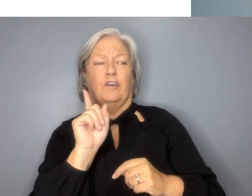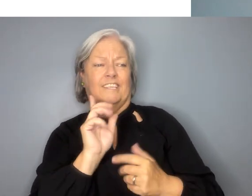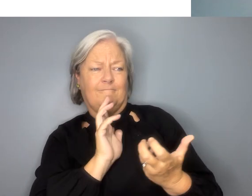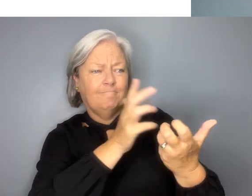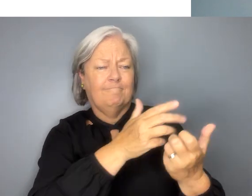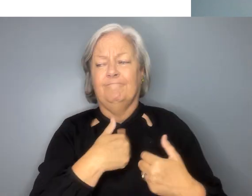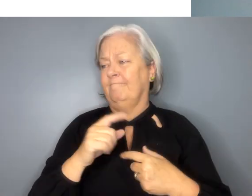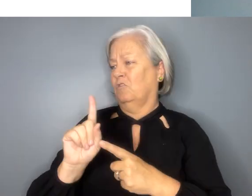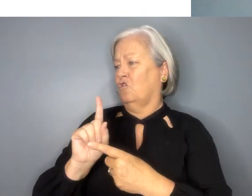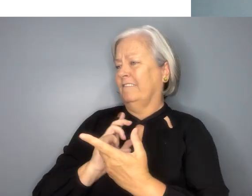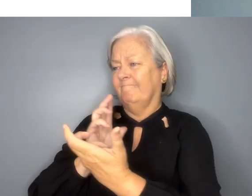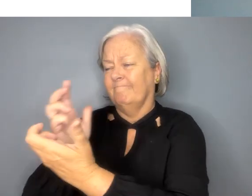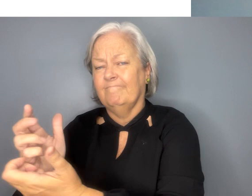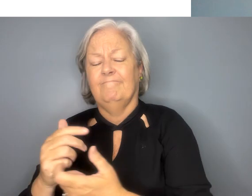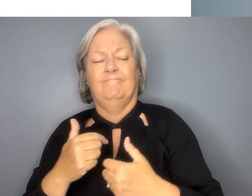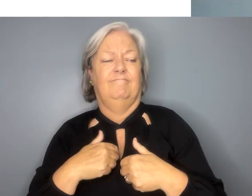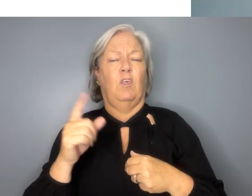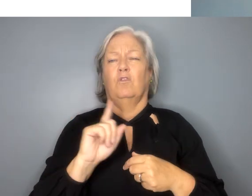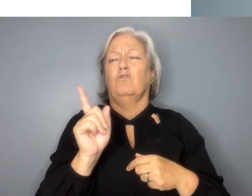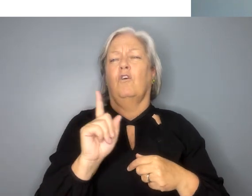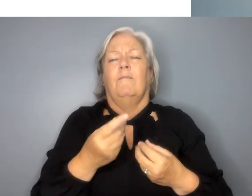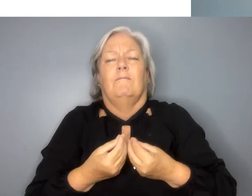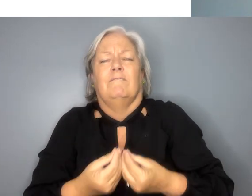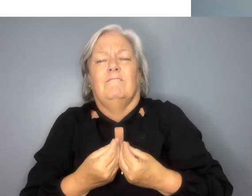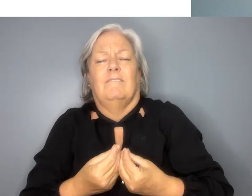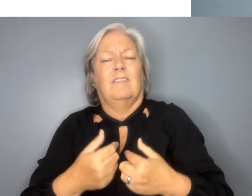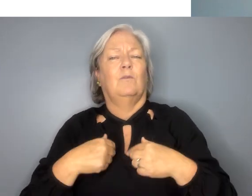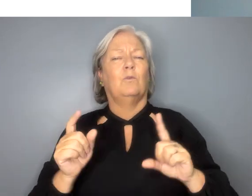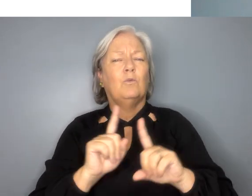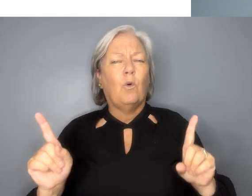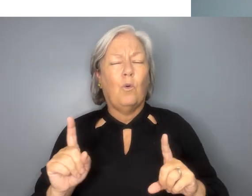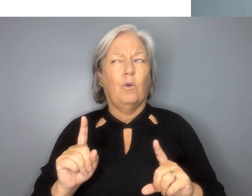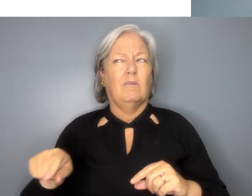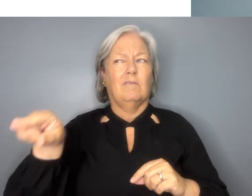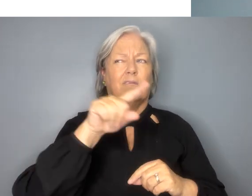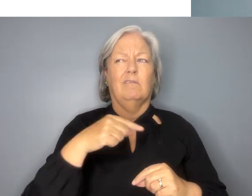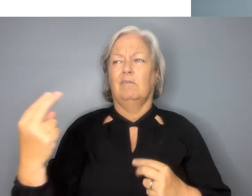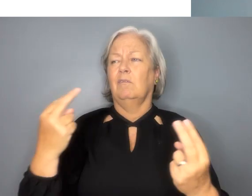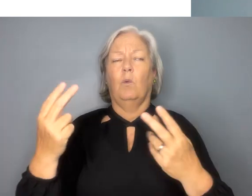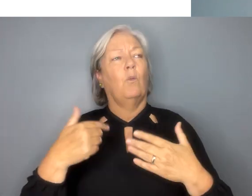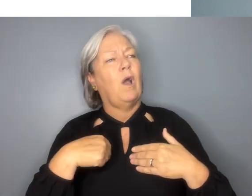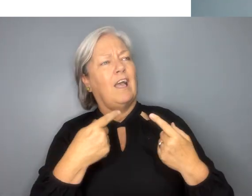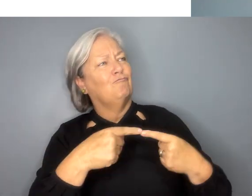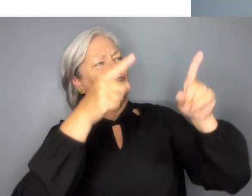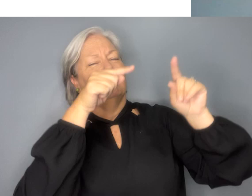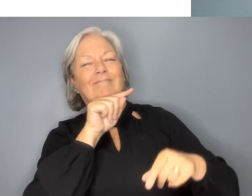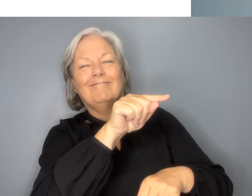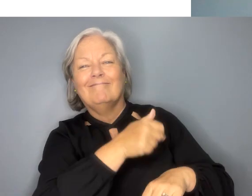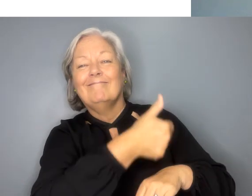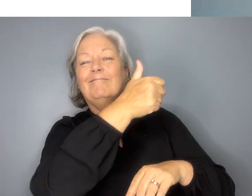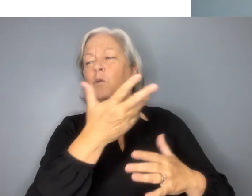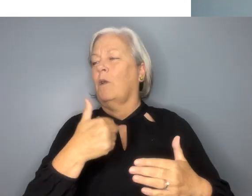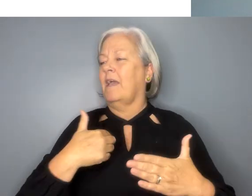fitting in and not being worthy, and not really seeing people like you in successful places